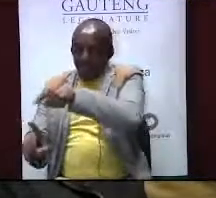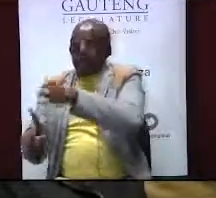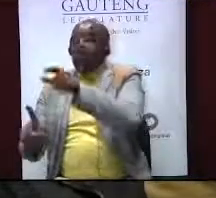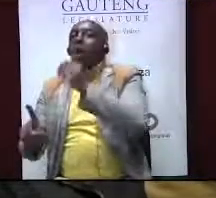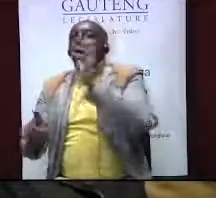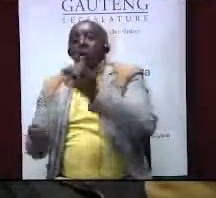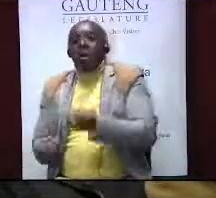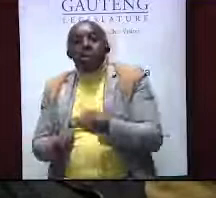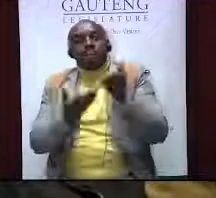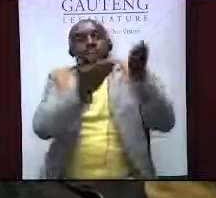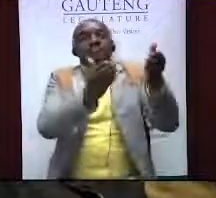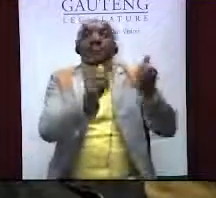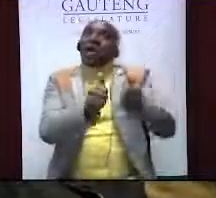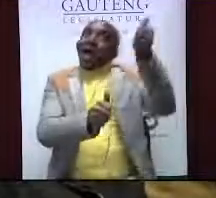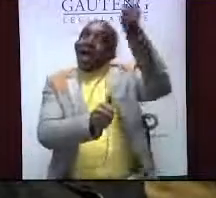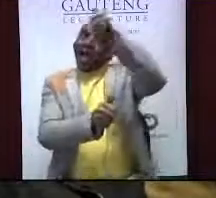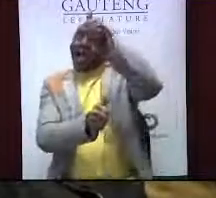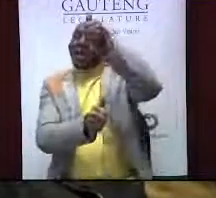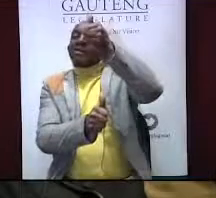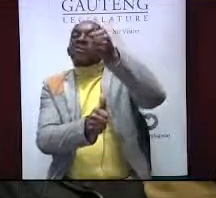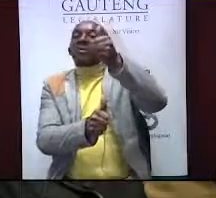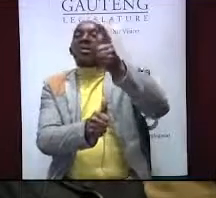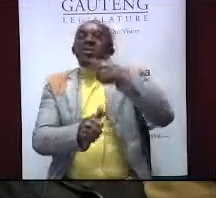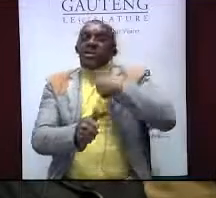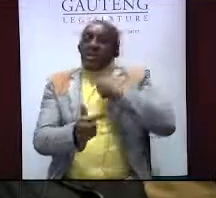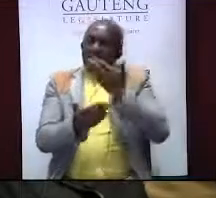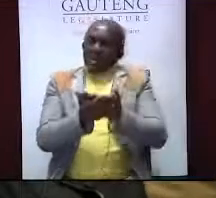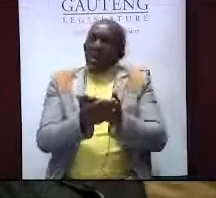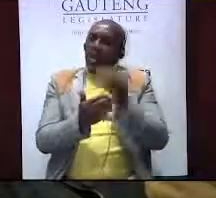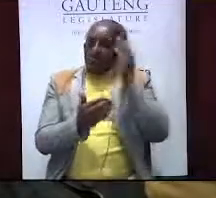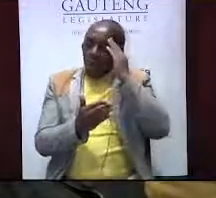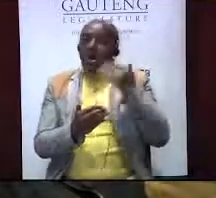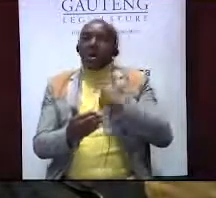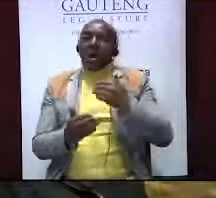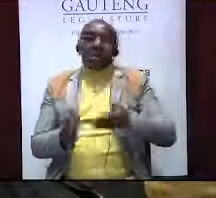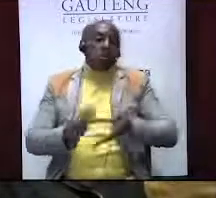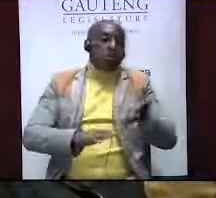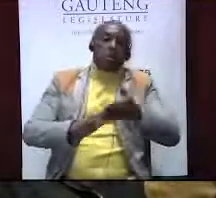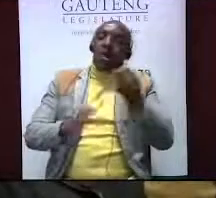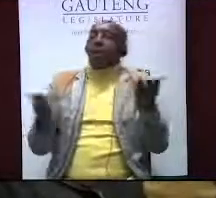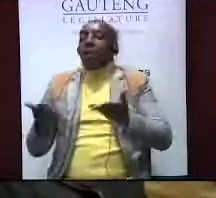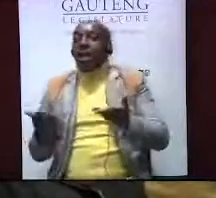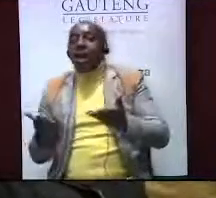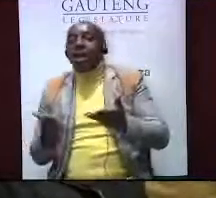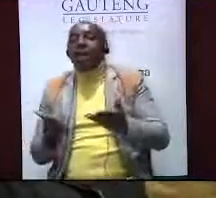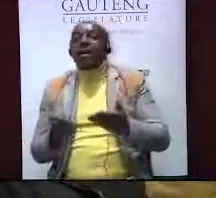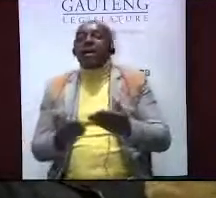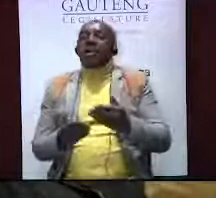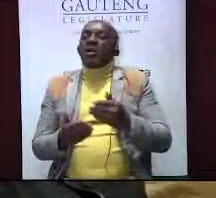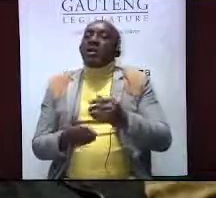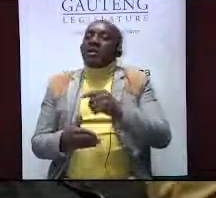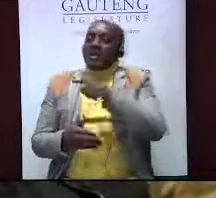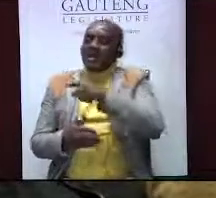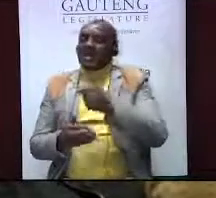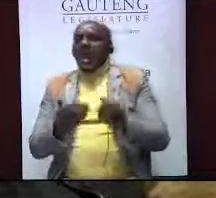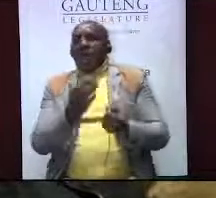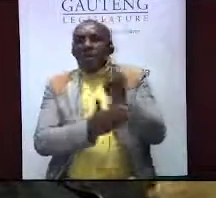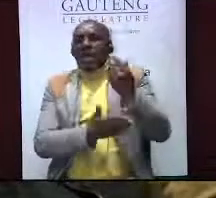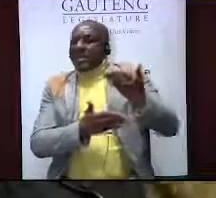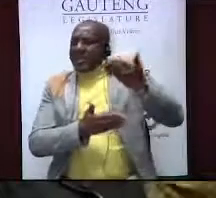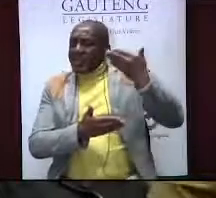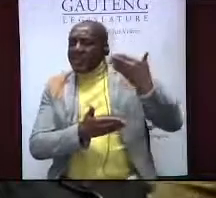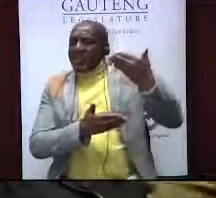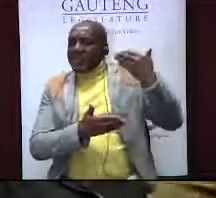ko ba ba leng ko dimo let it be so that re khone bona gore re ya ko kae amen. God, this thing kalentse iragala and